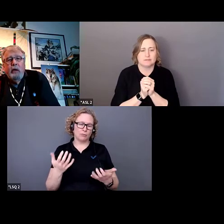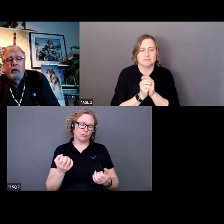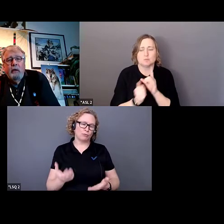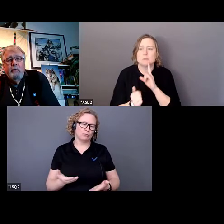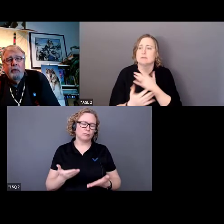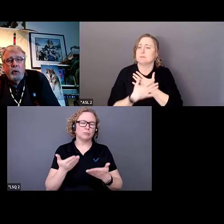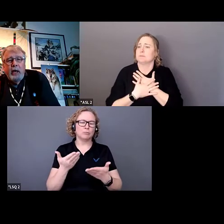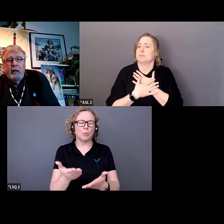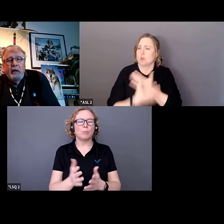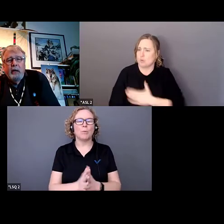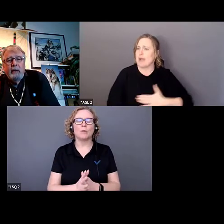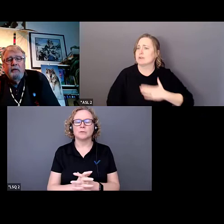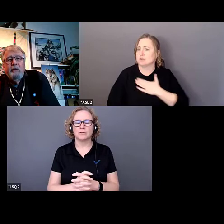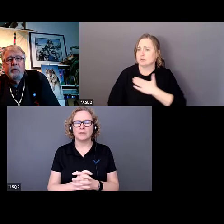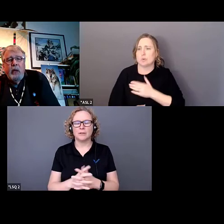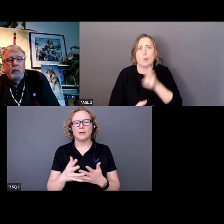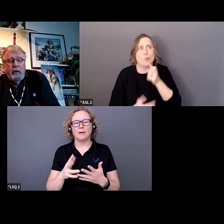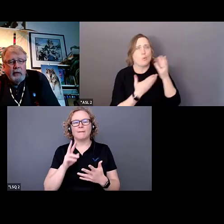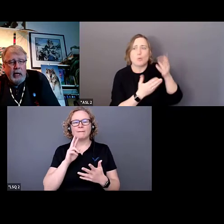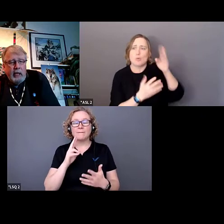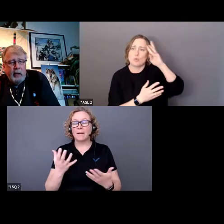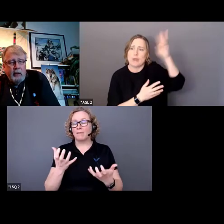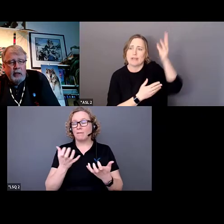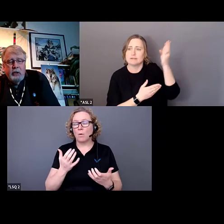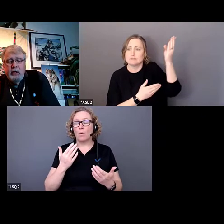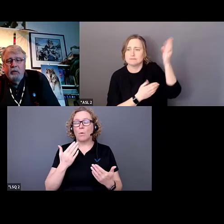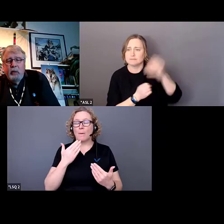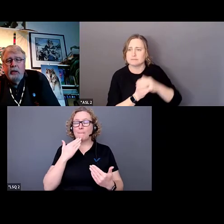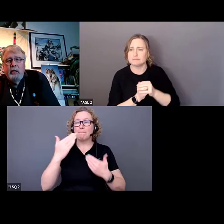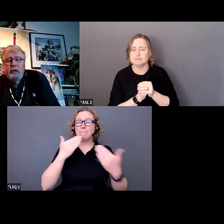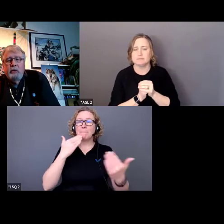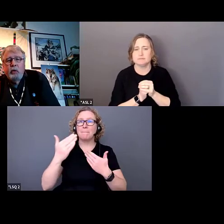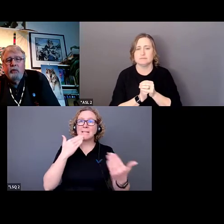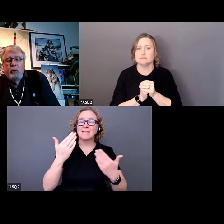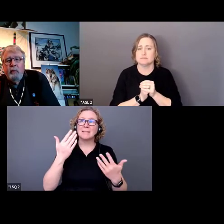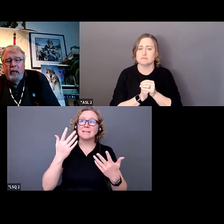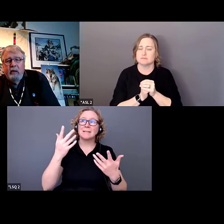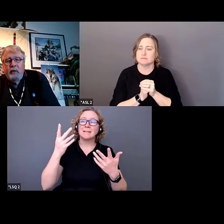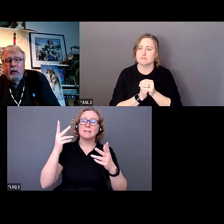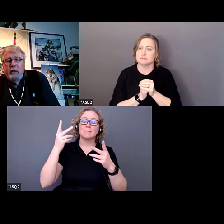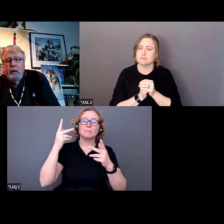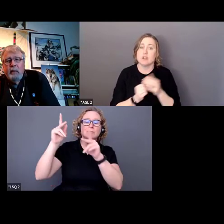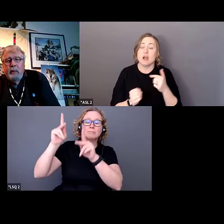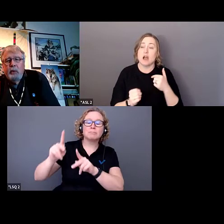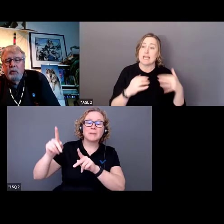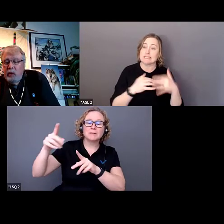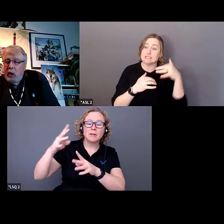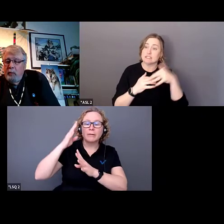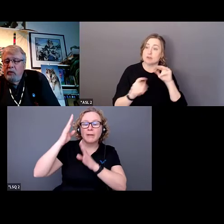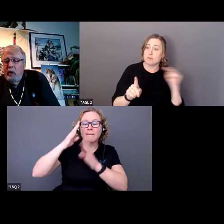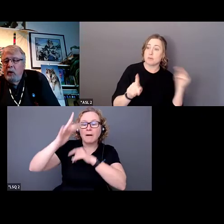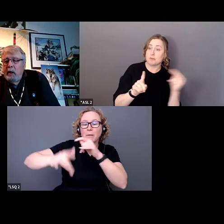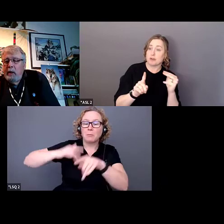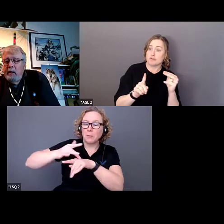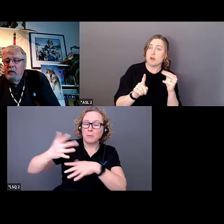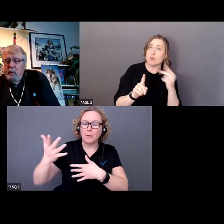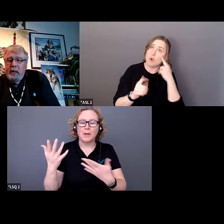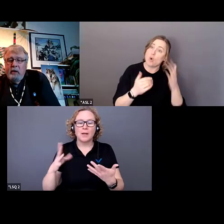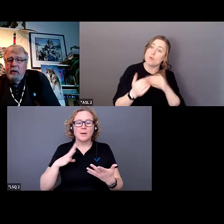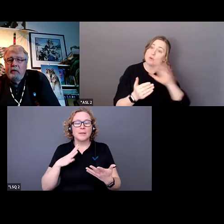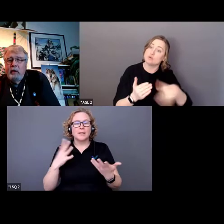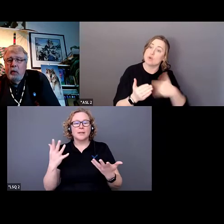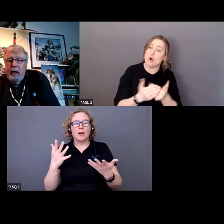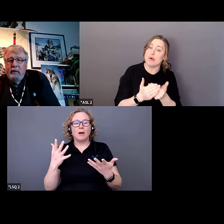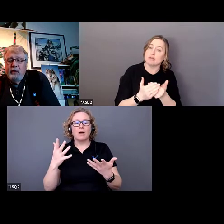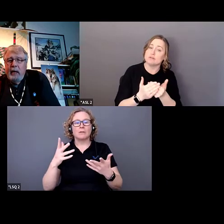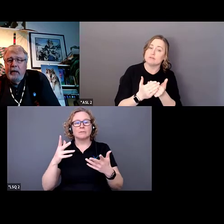gratitude to Creator. And this is the way we say in our teachings from an Indigenous worldview. Many of our people, well, almost all, speak